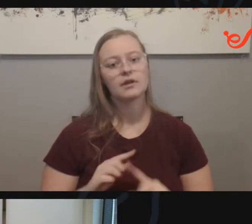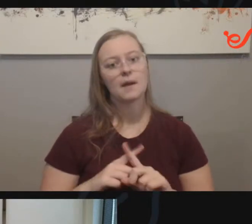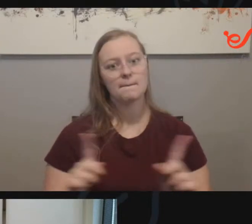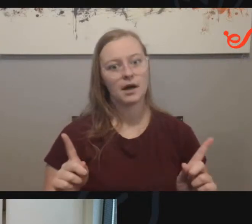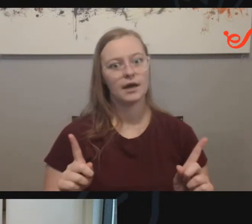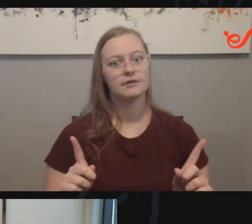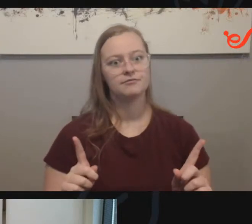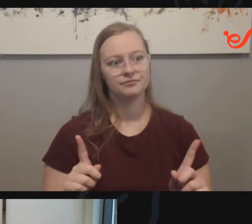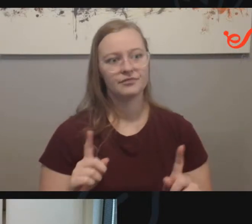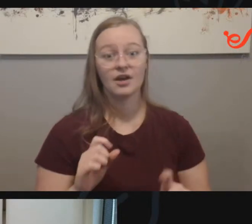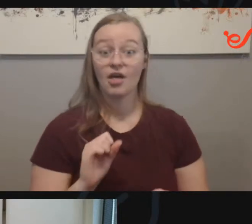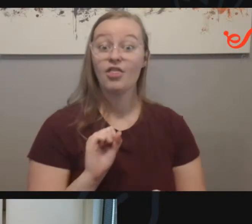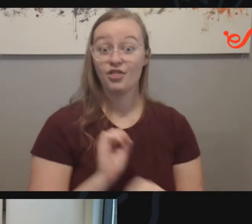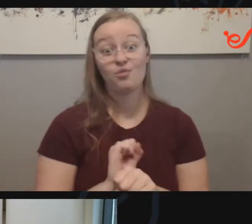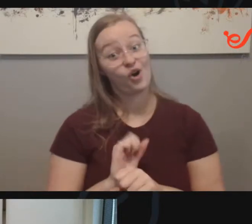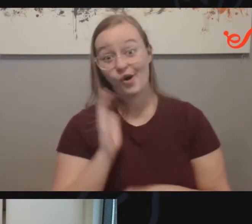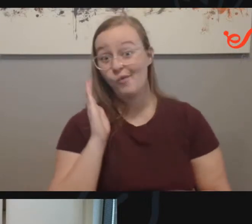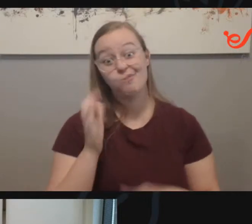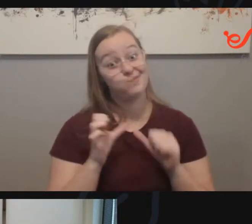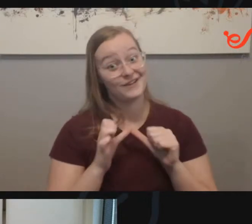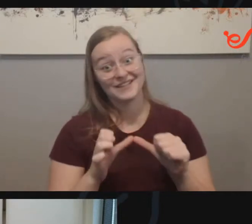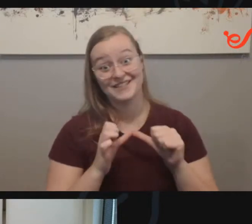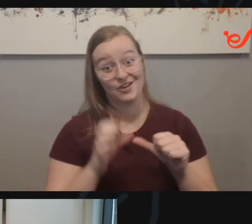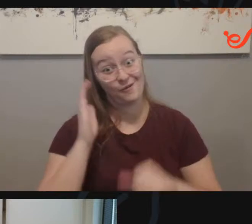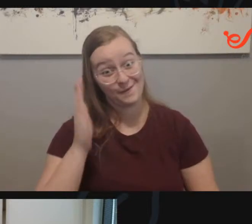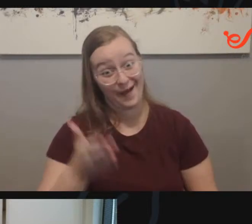the work will continue,